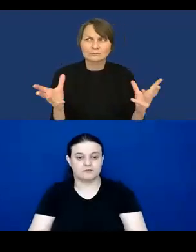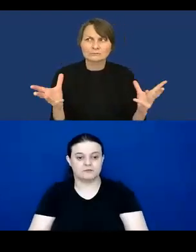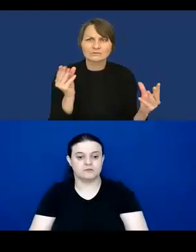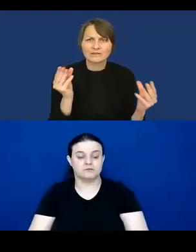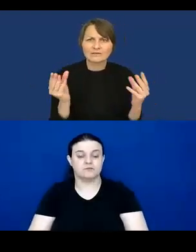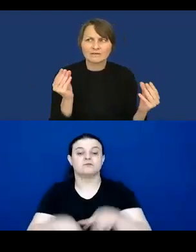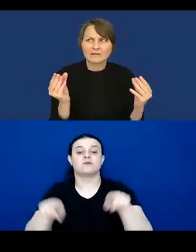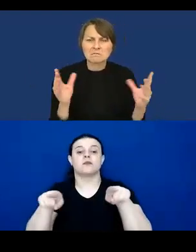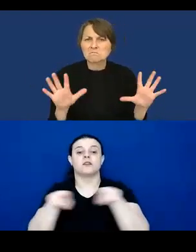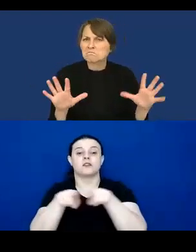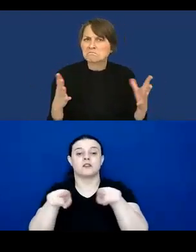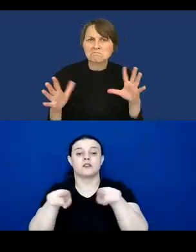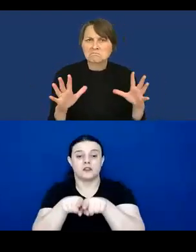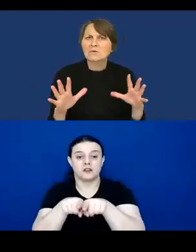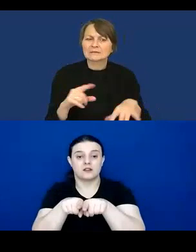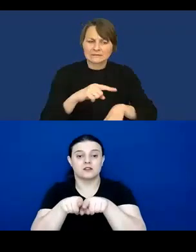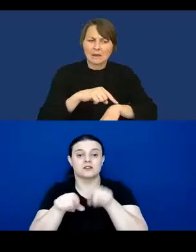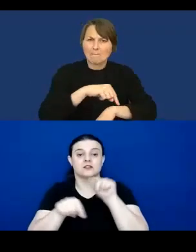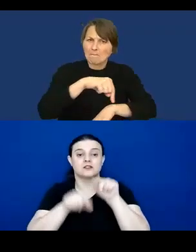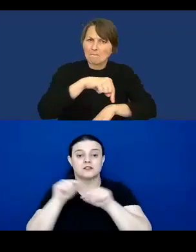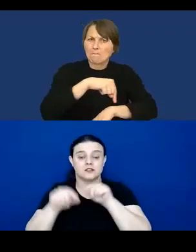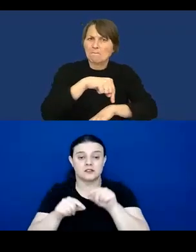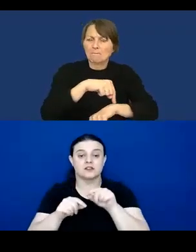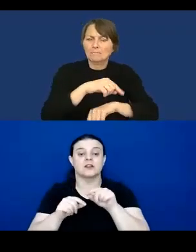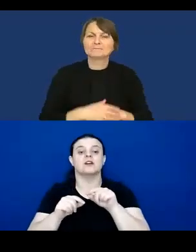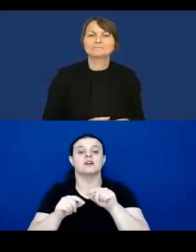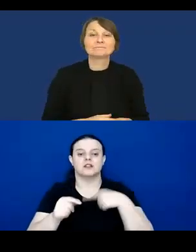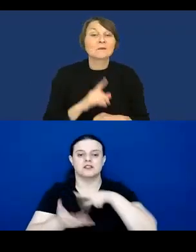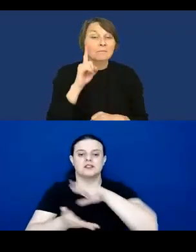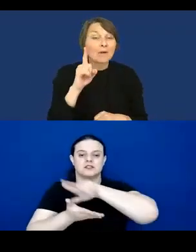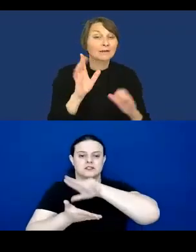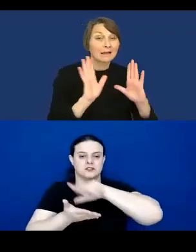However, in the literature we could also find a number of